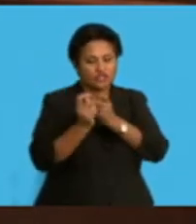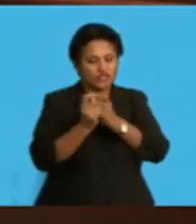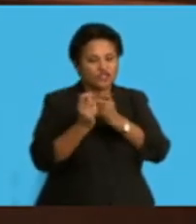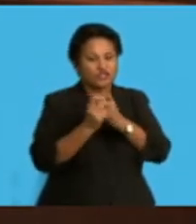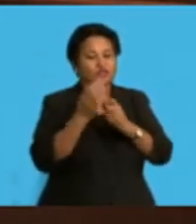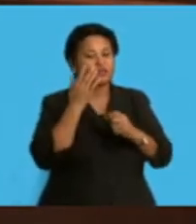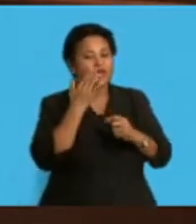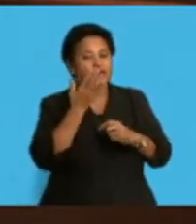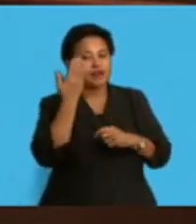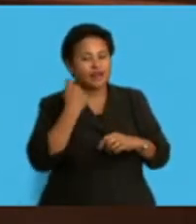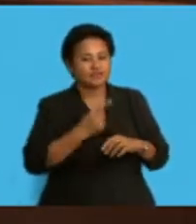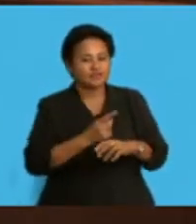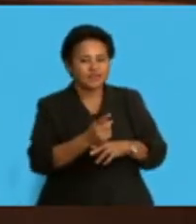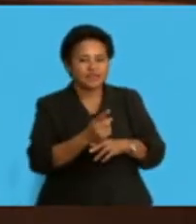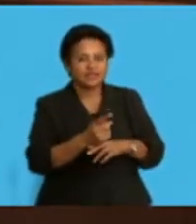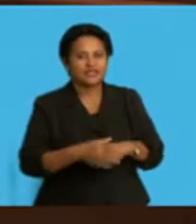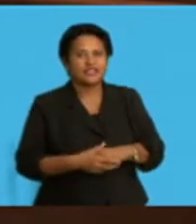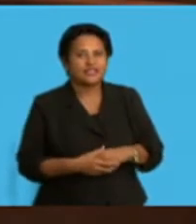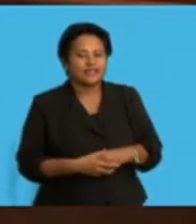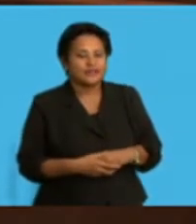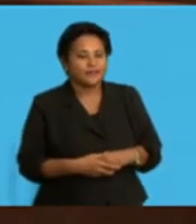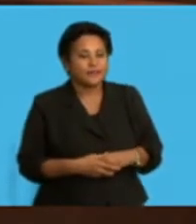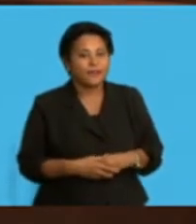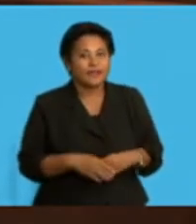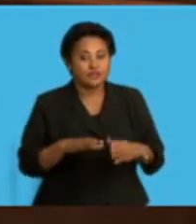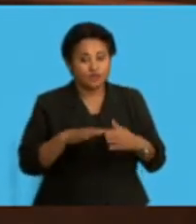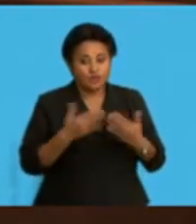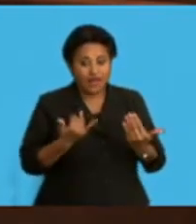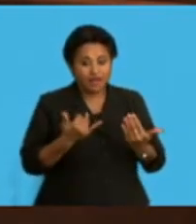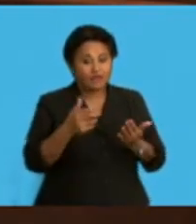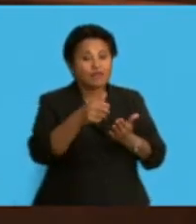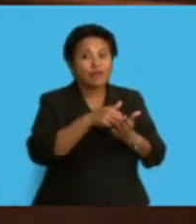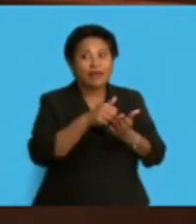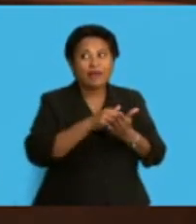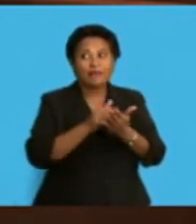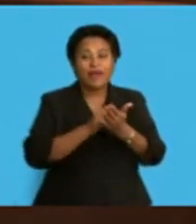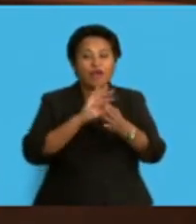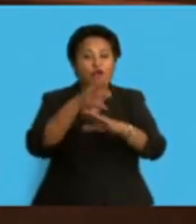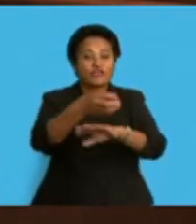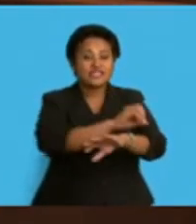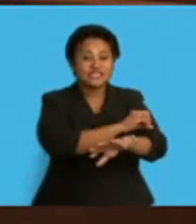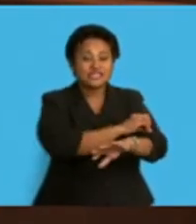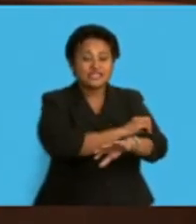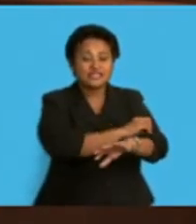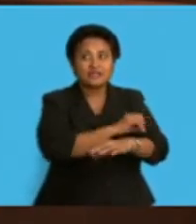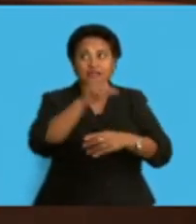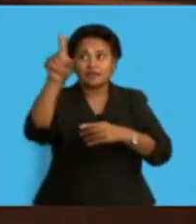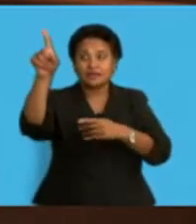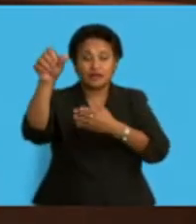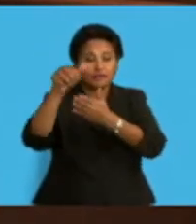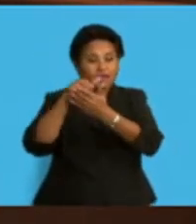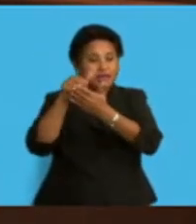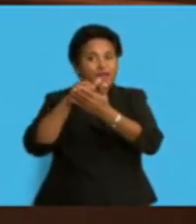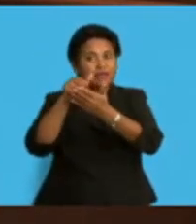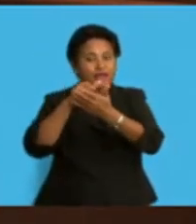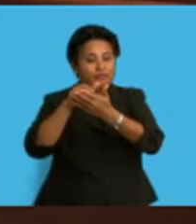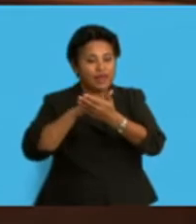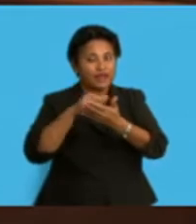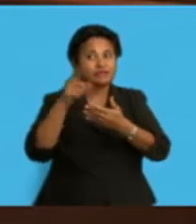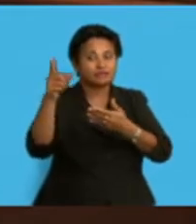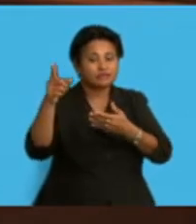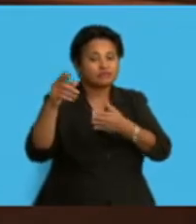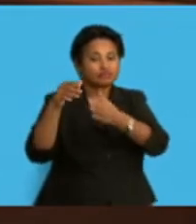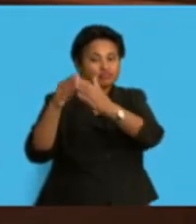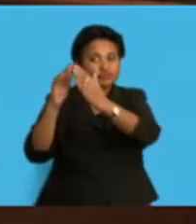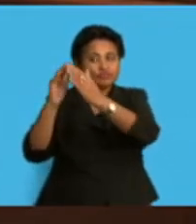not been doing the right thing either. They've set up buying houses offshore. So they buy products overseas through these companies of theirs they set up offshore